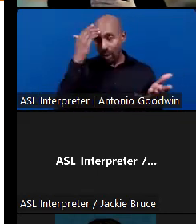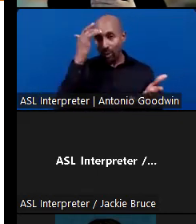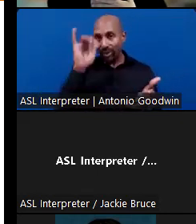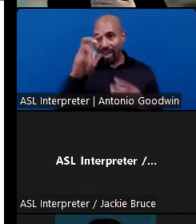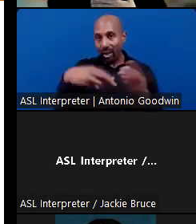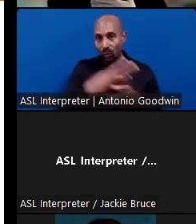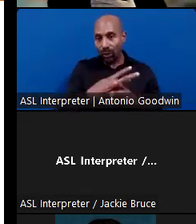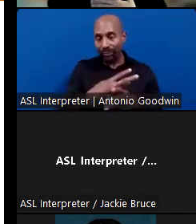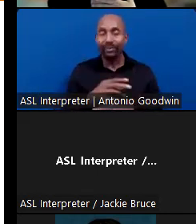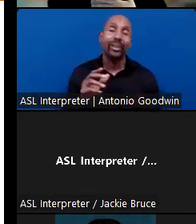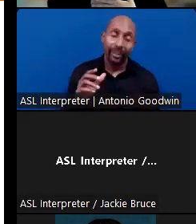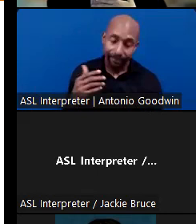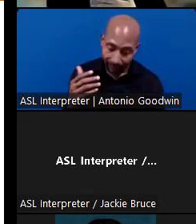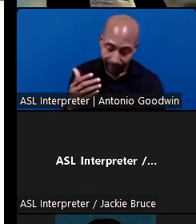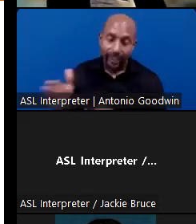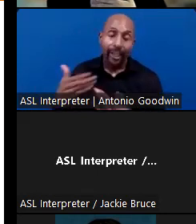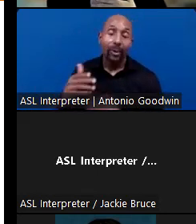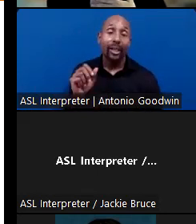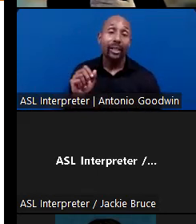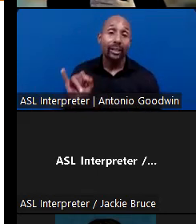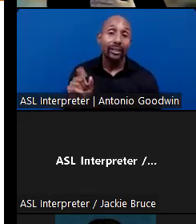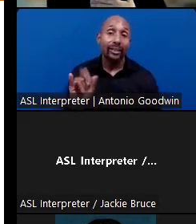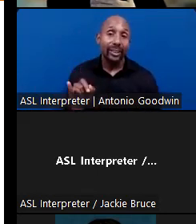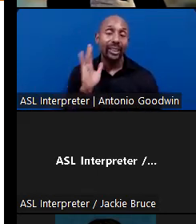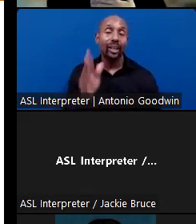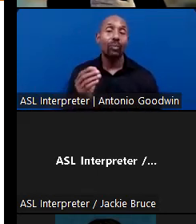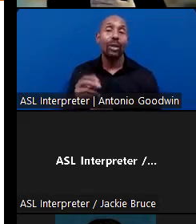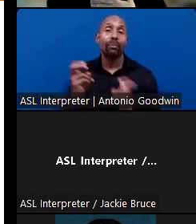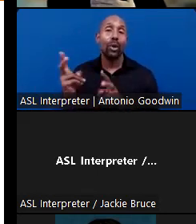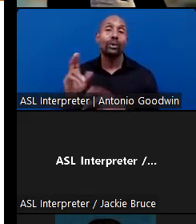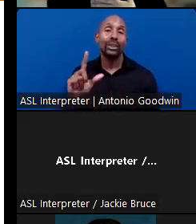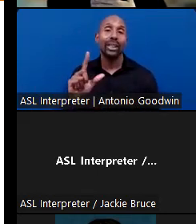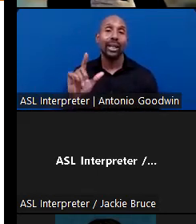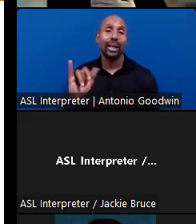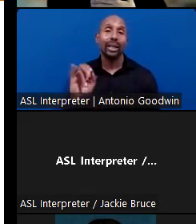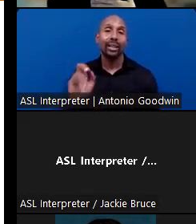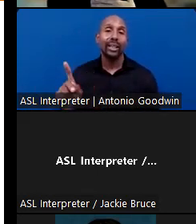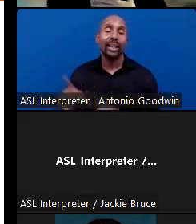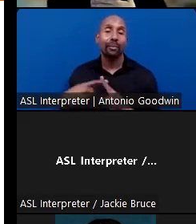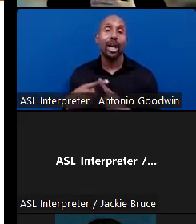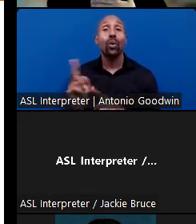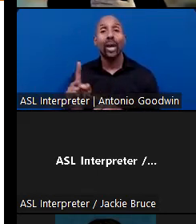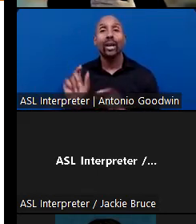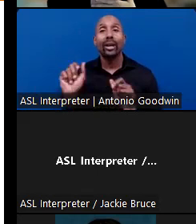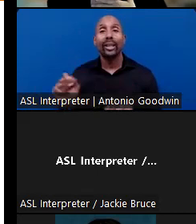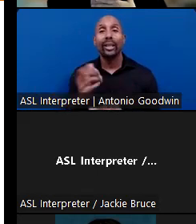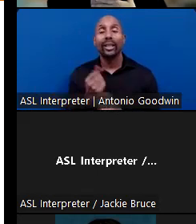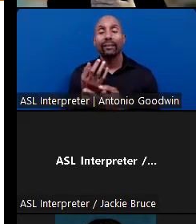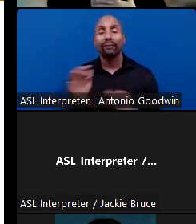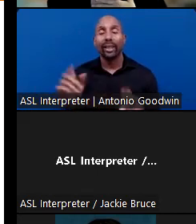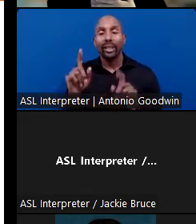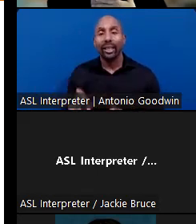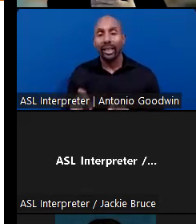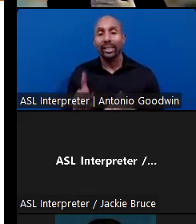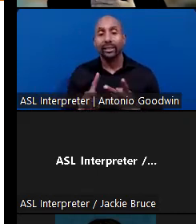Celia is going to put the link in the chat for getting free tests, and then folks can also get them through their insurance at